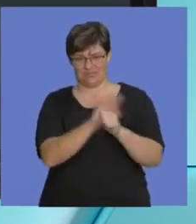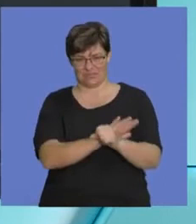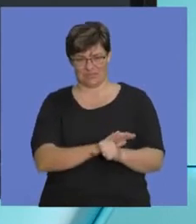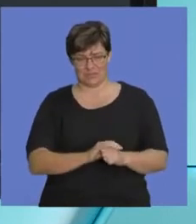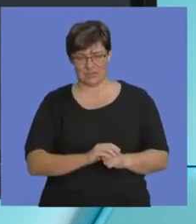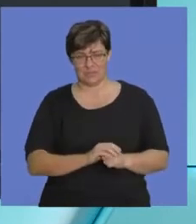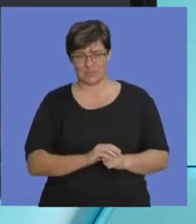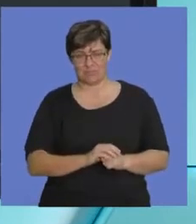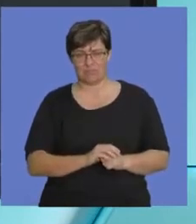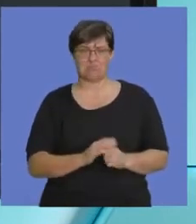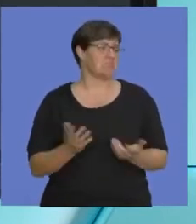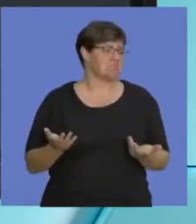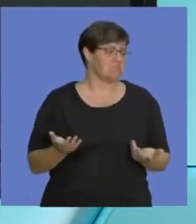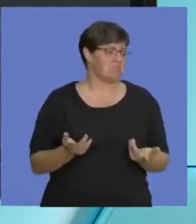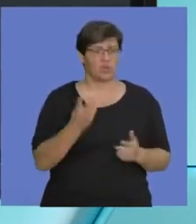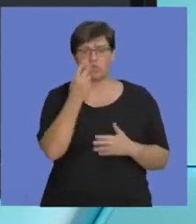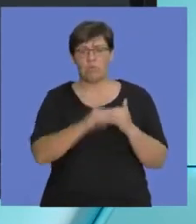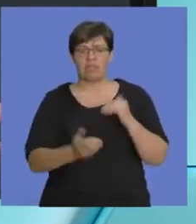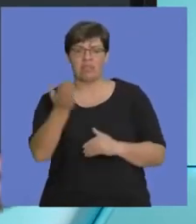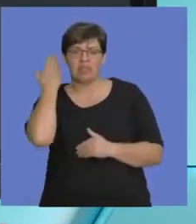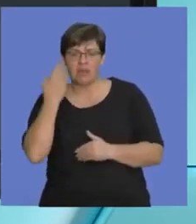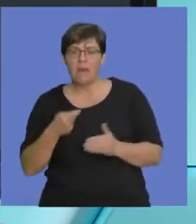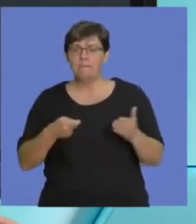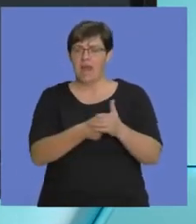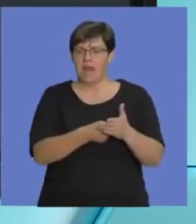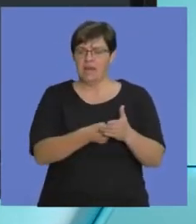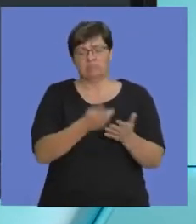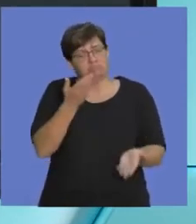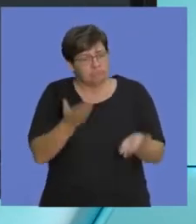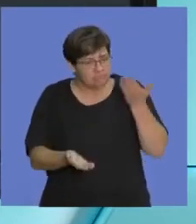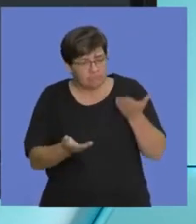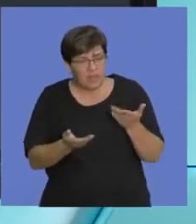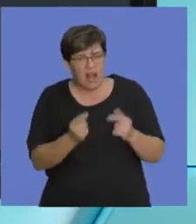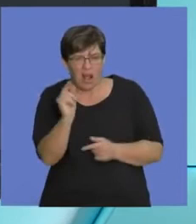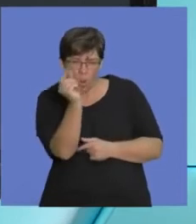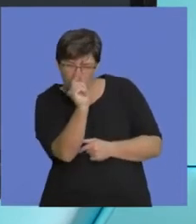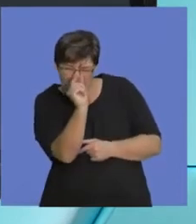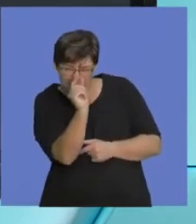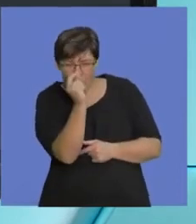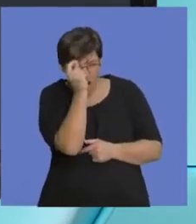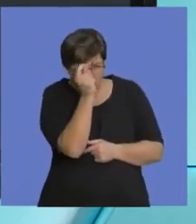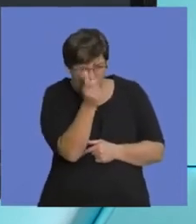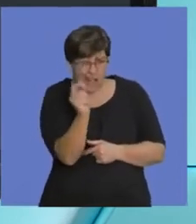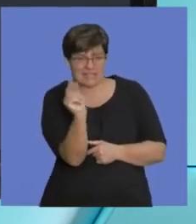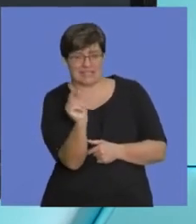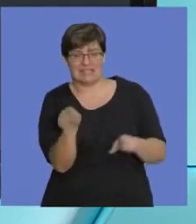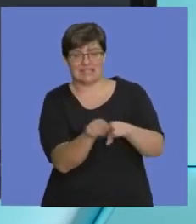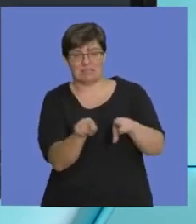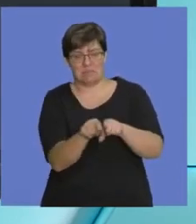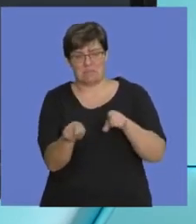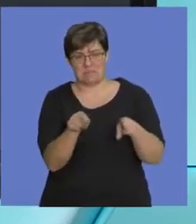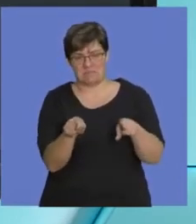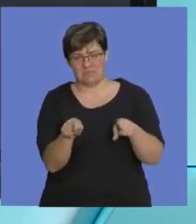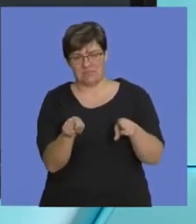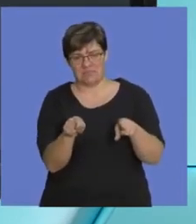this. But if I look at something that I bought 2 months ago, it might still be closer to the very same value that I bought it